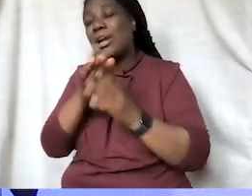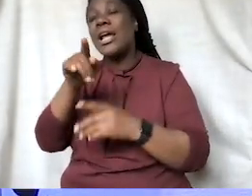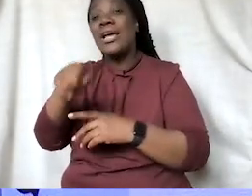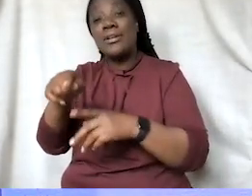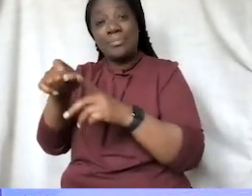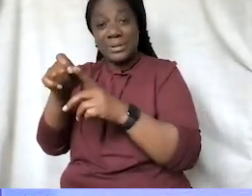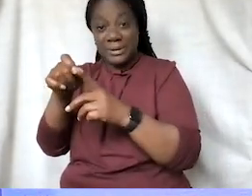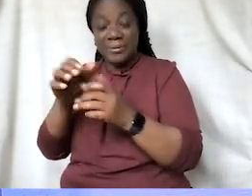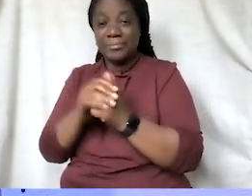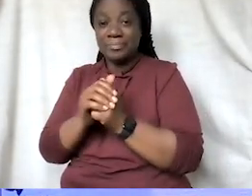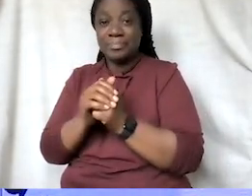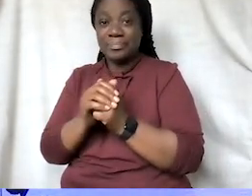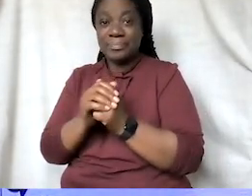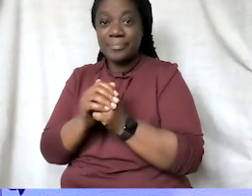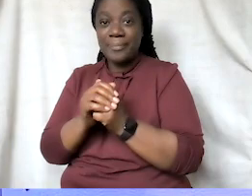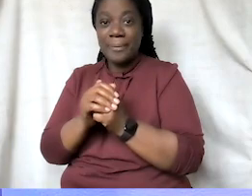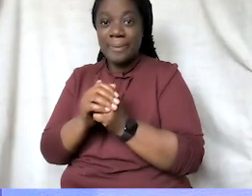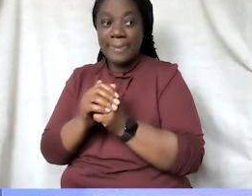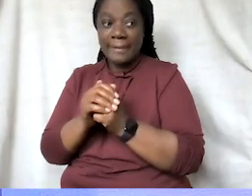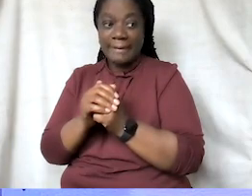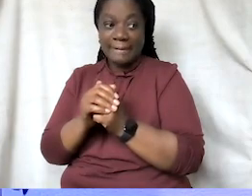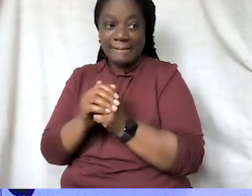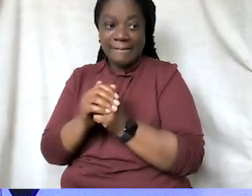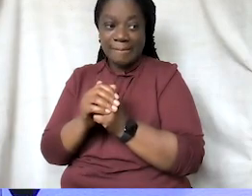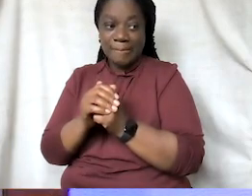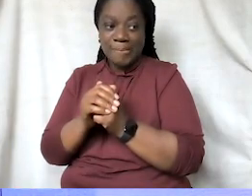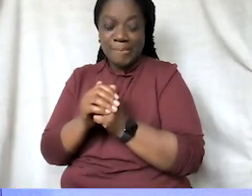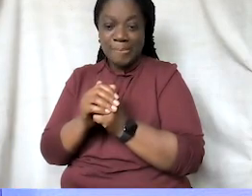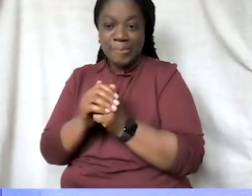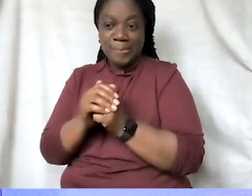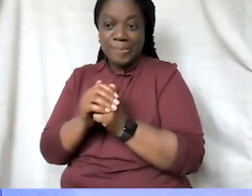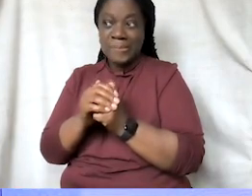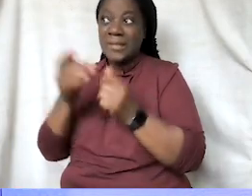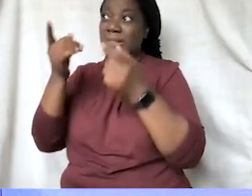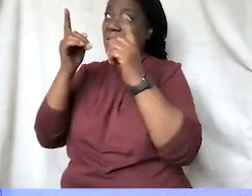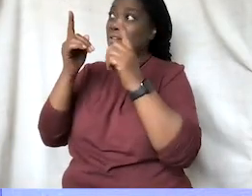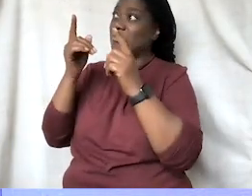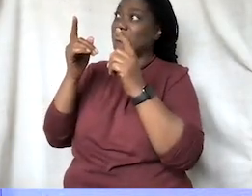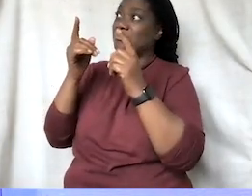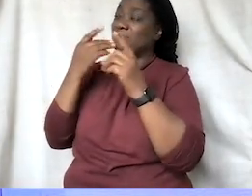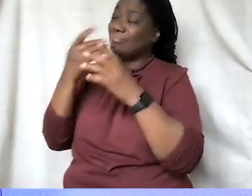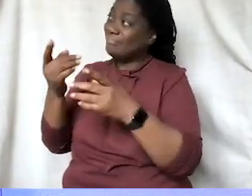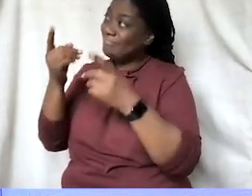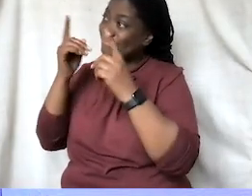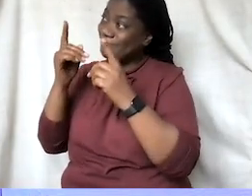because of the prayer of the church for Peter. Thank God there are